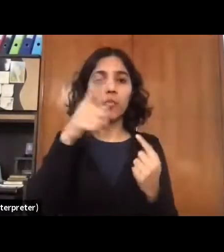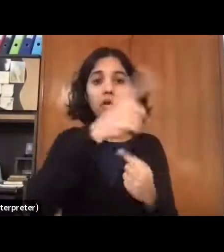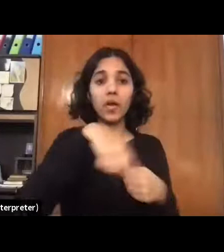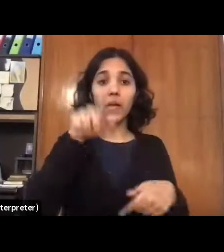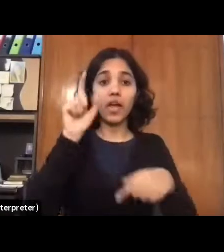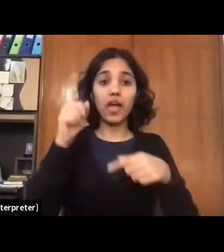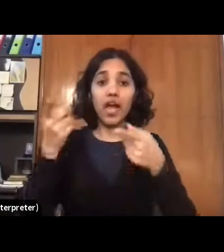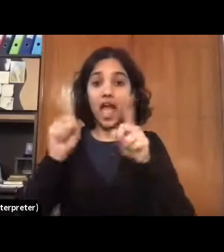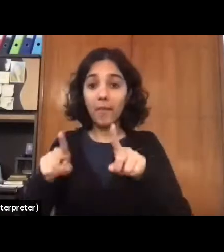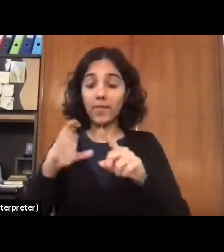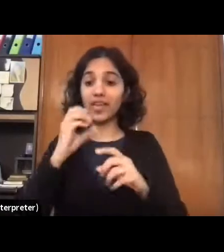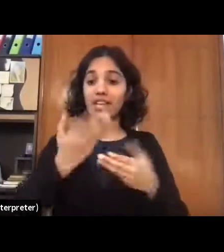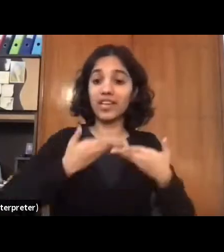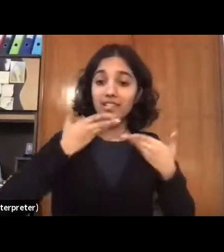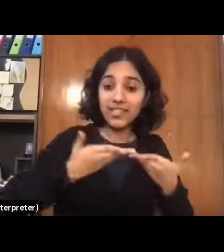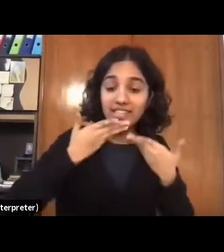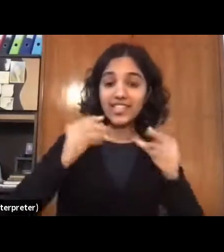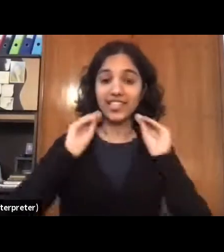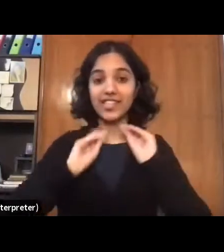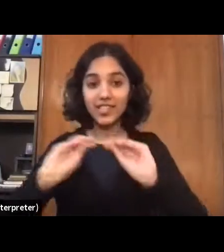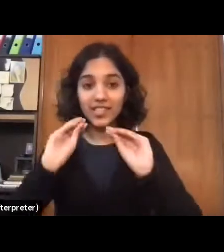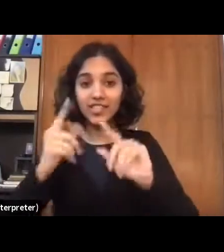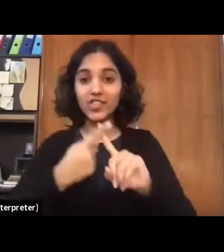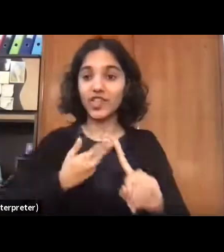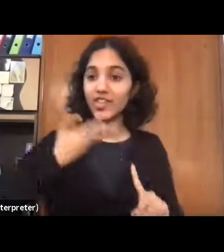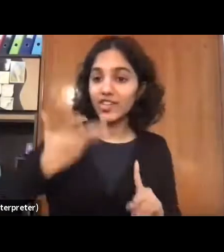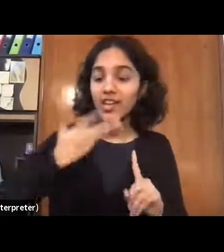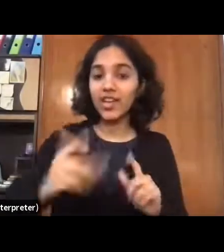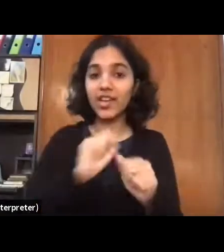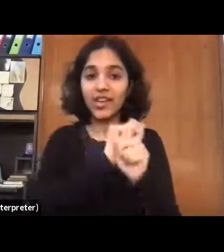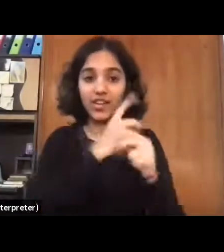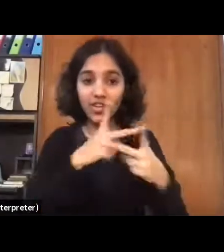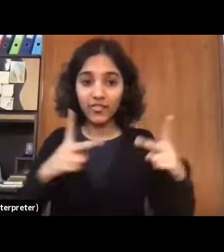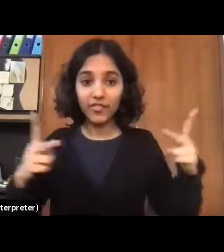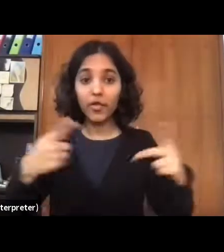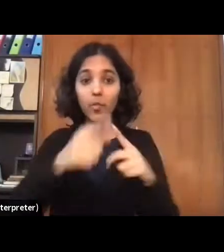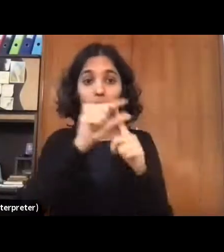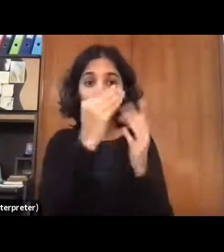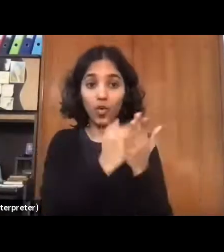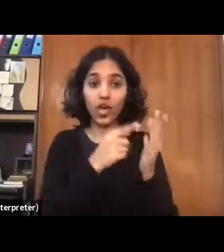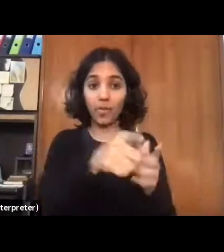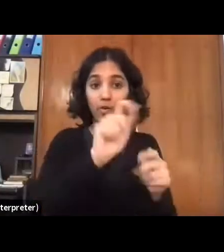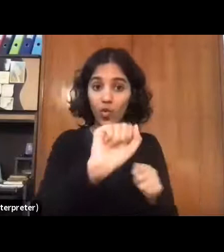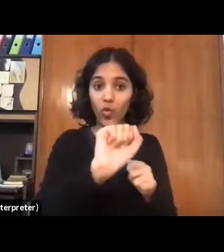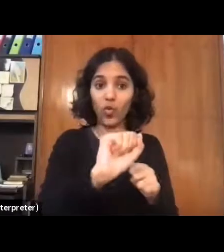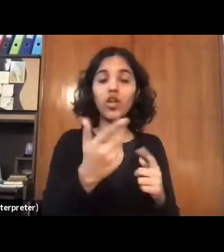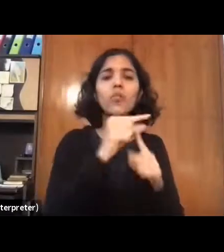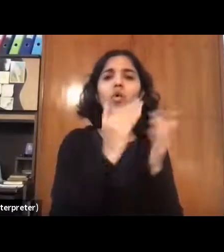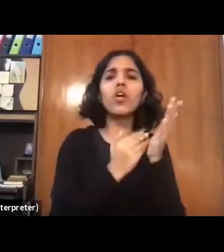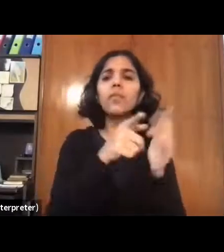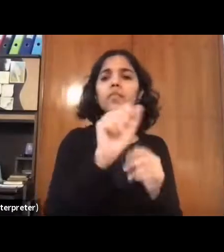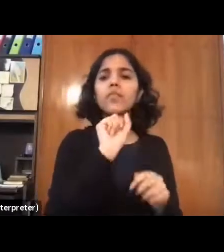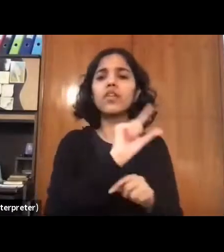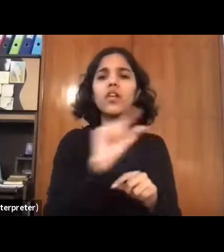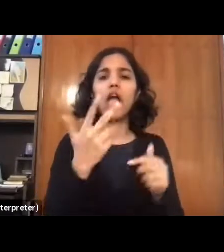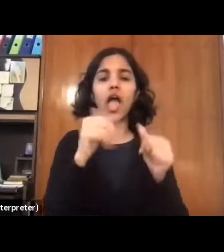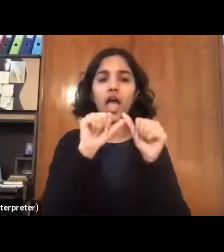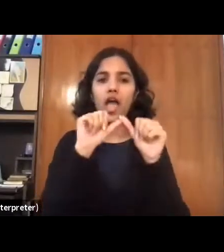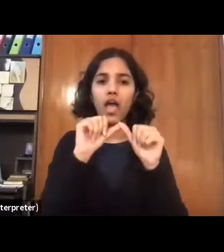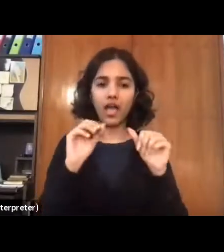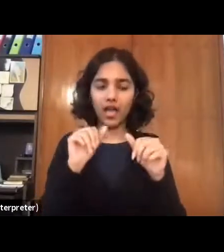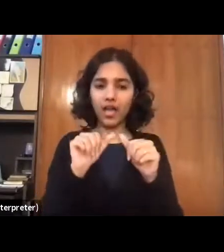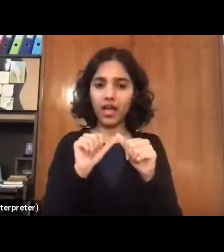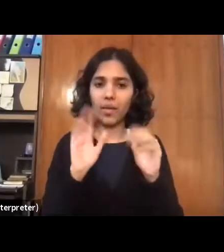classroom-led trainings that we were doing for the program that we were running, which is called the Ability-Based